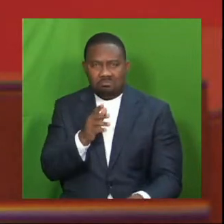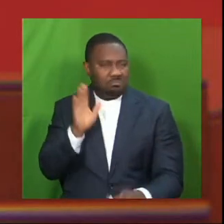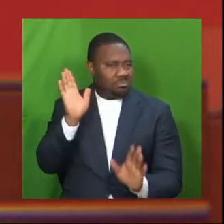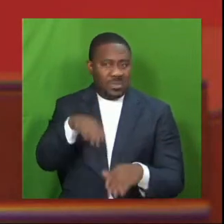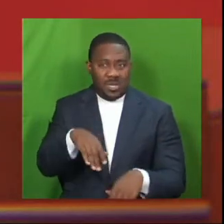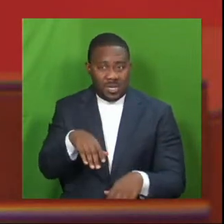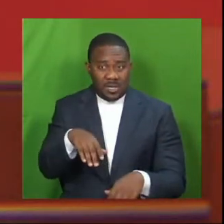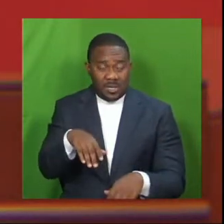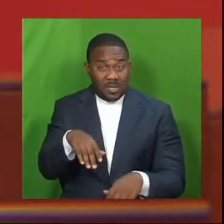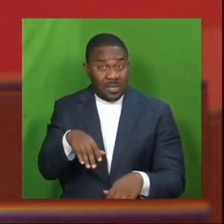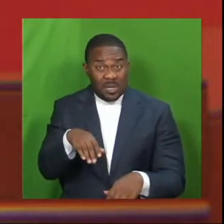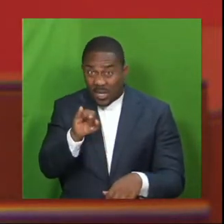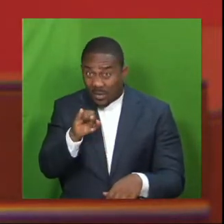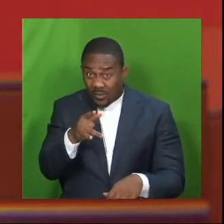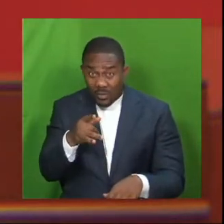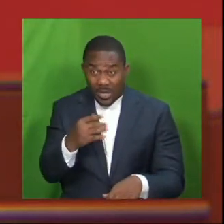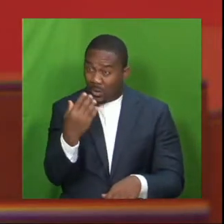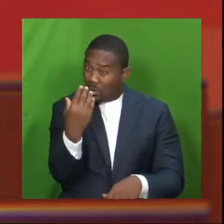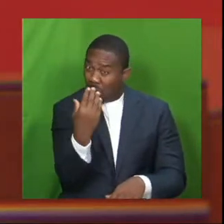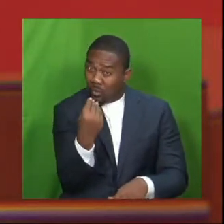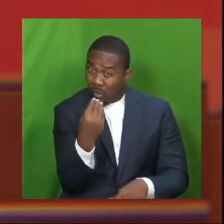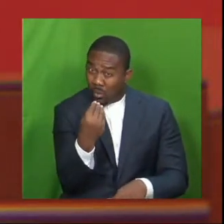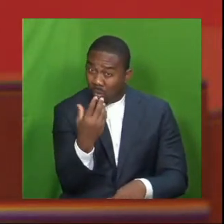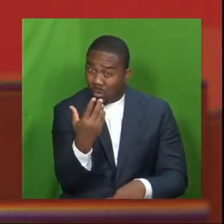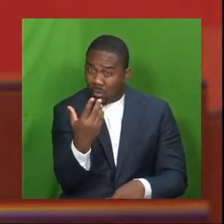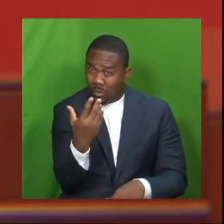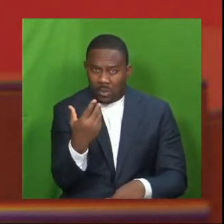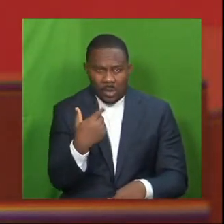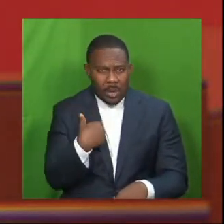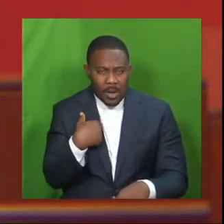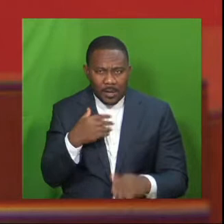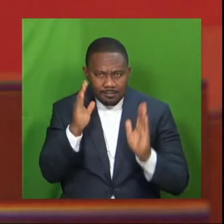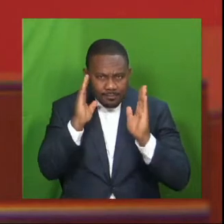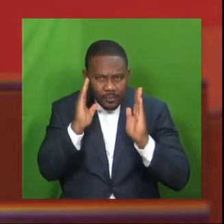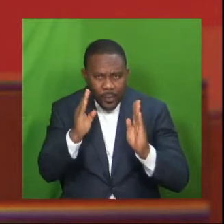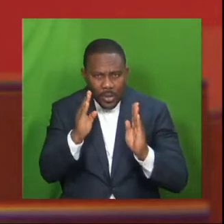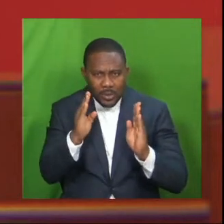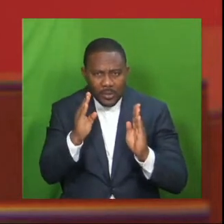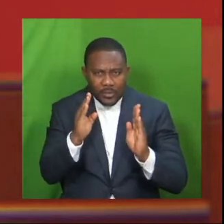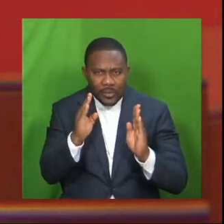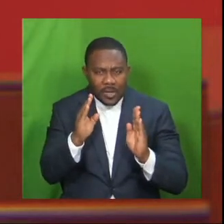When you are addressing me, I'm all ears.